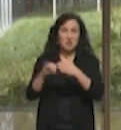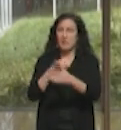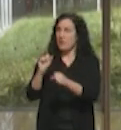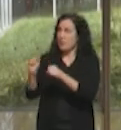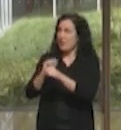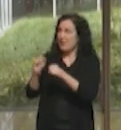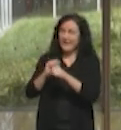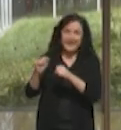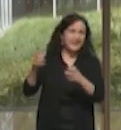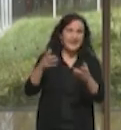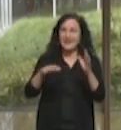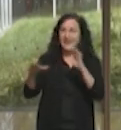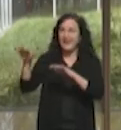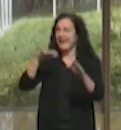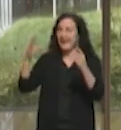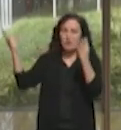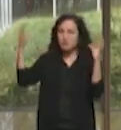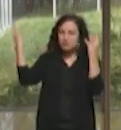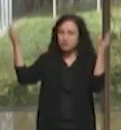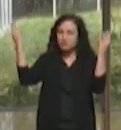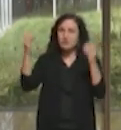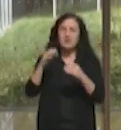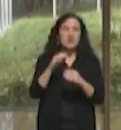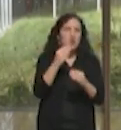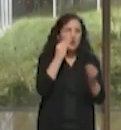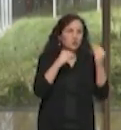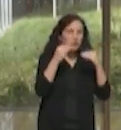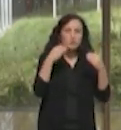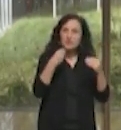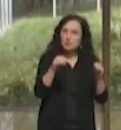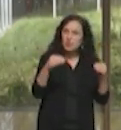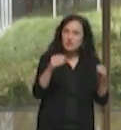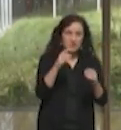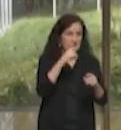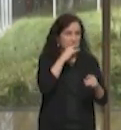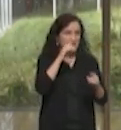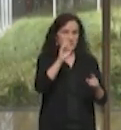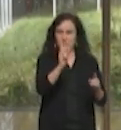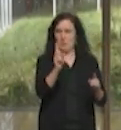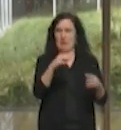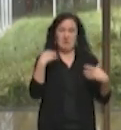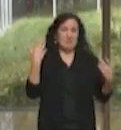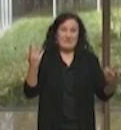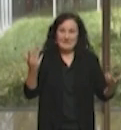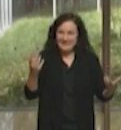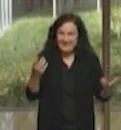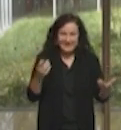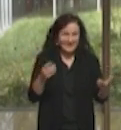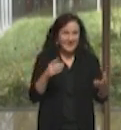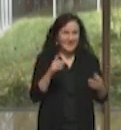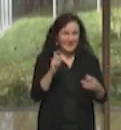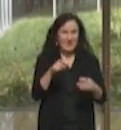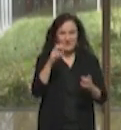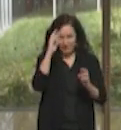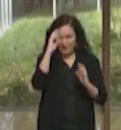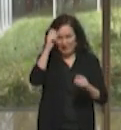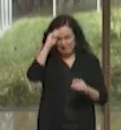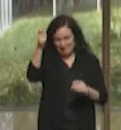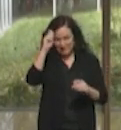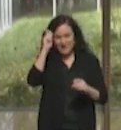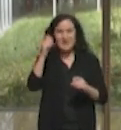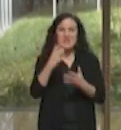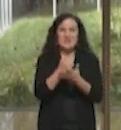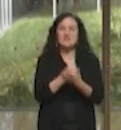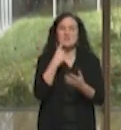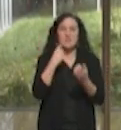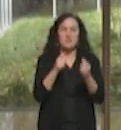deli and the grocery stores and the bodegas. Their kids were somewhere. We have to give them the respect they deserve and continue